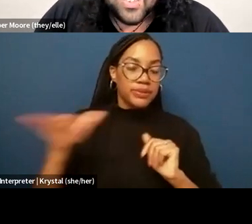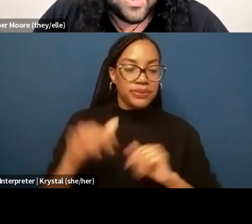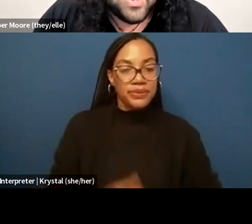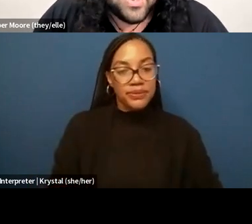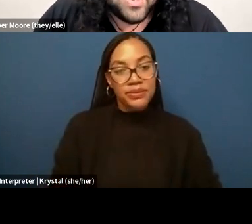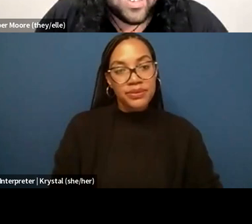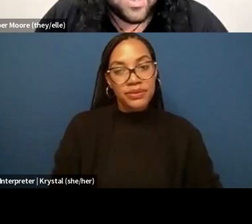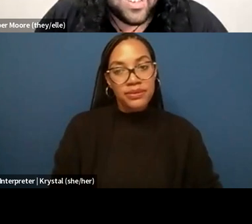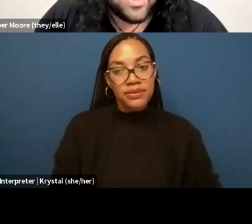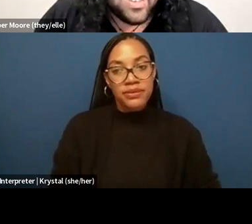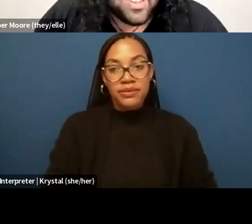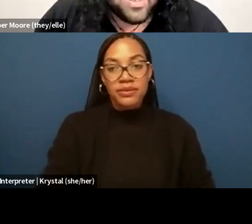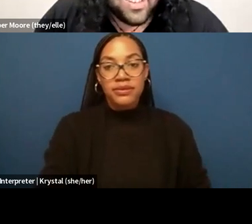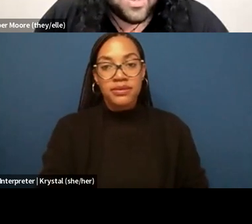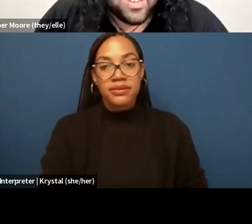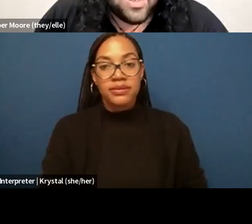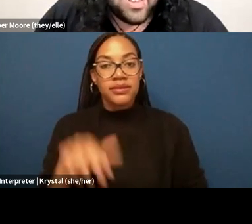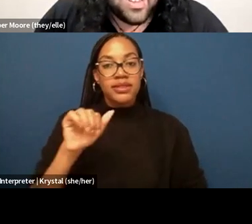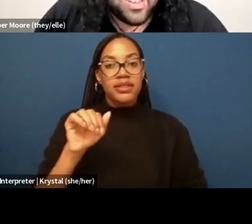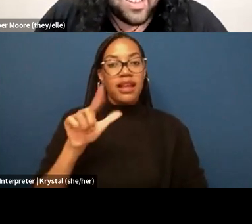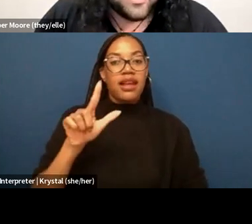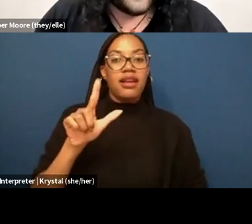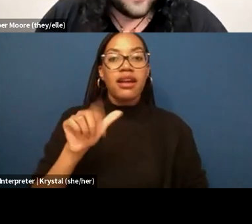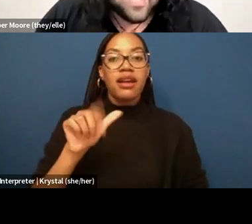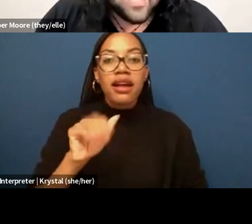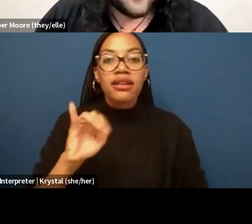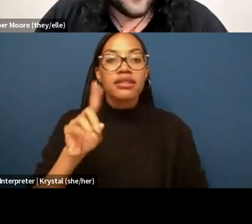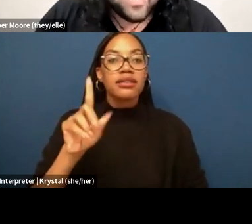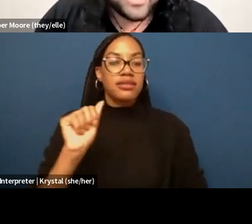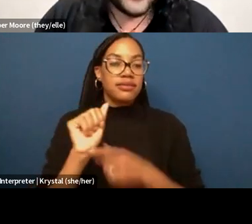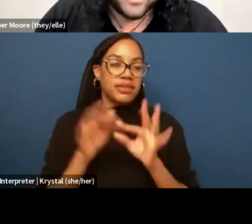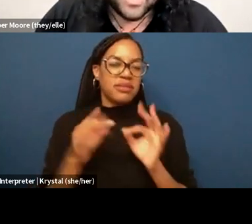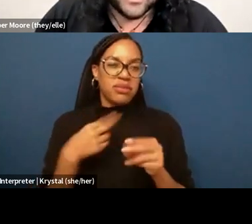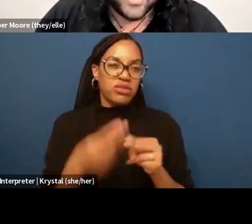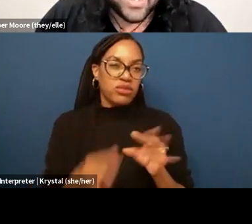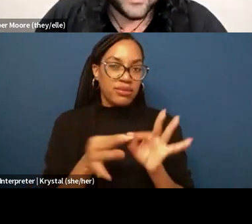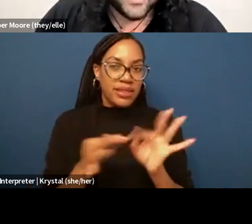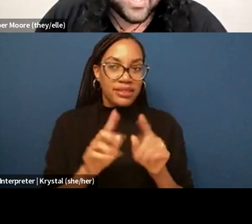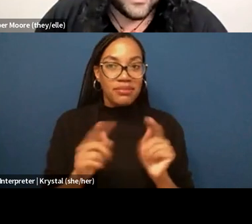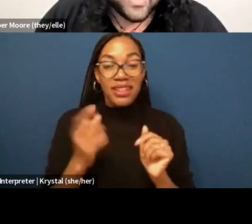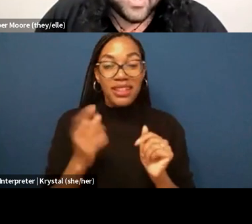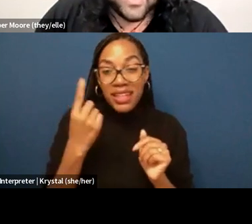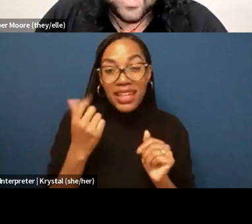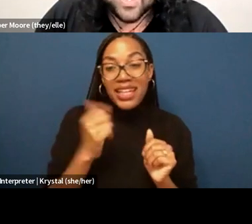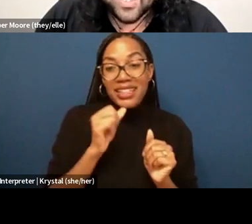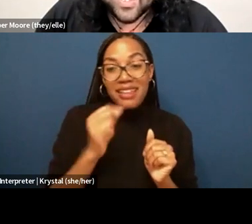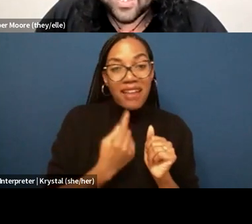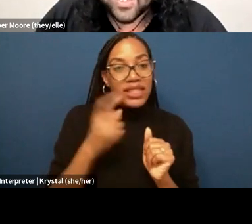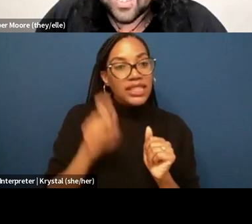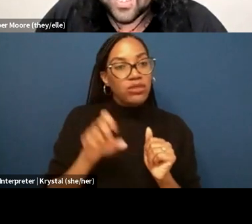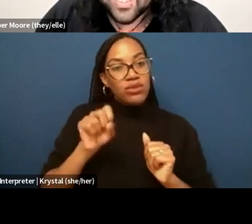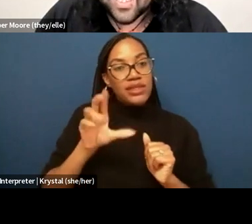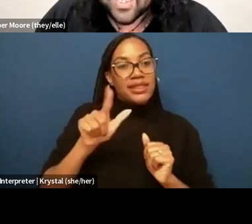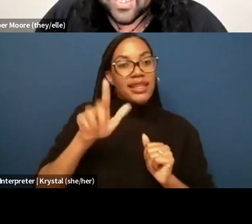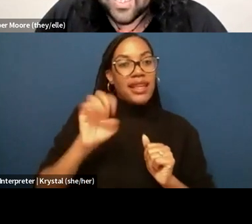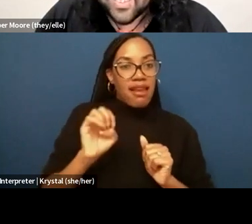We'll keep it short, but not everything needs to be scaled up. And we live in a country, if you're in the, honestly, most countries at this point